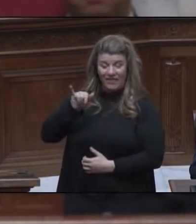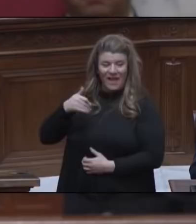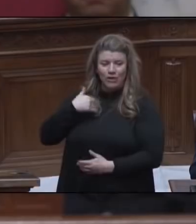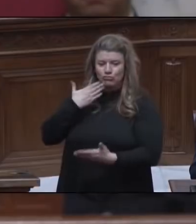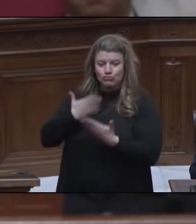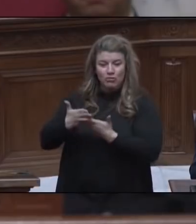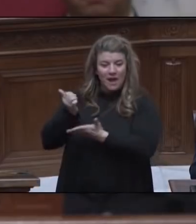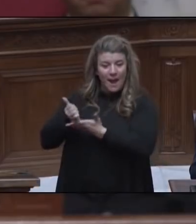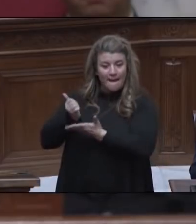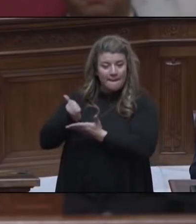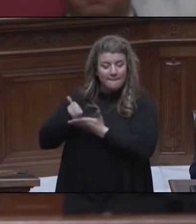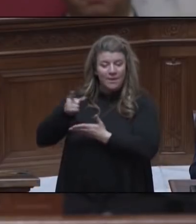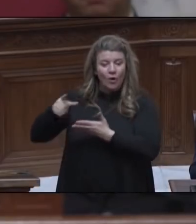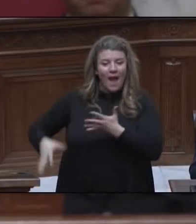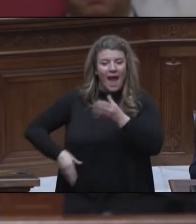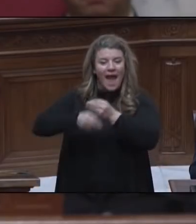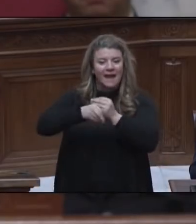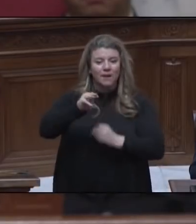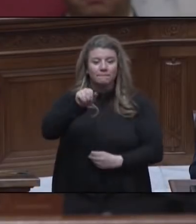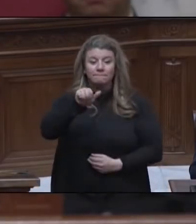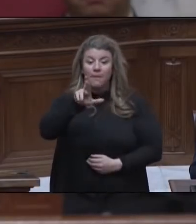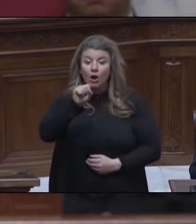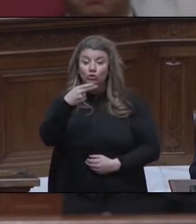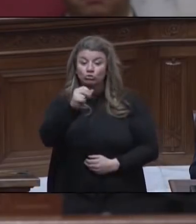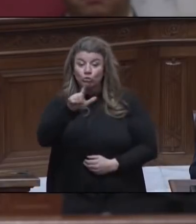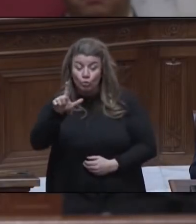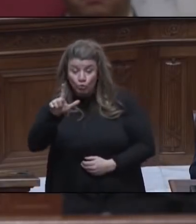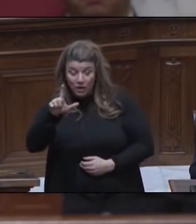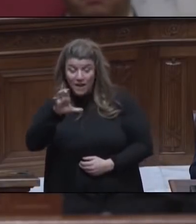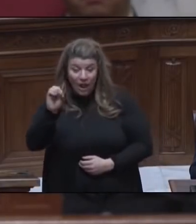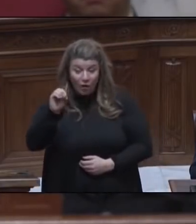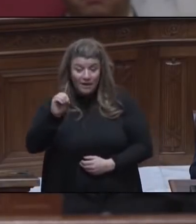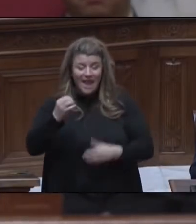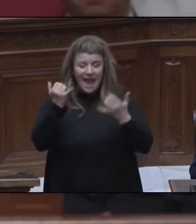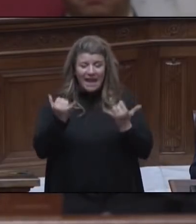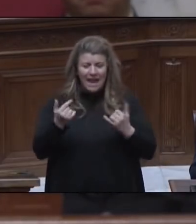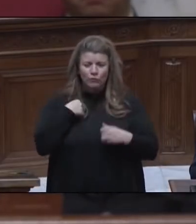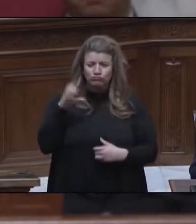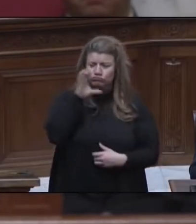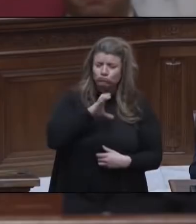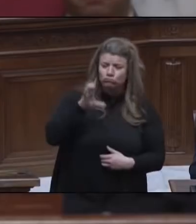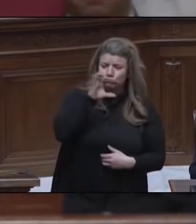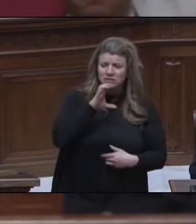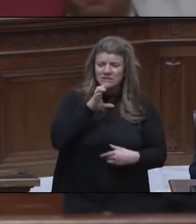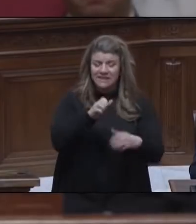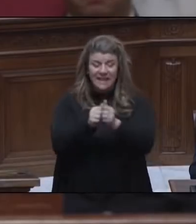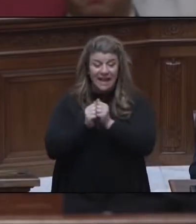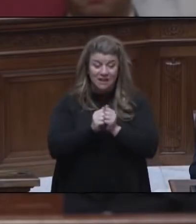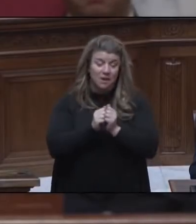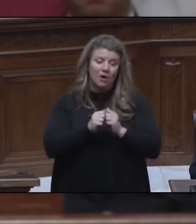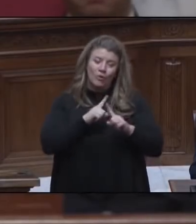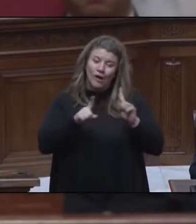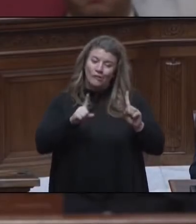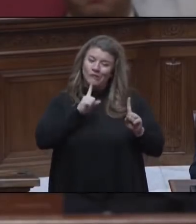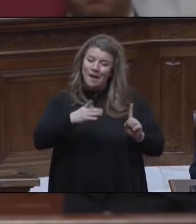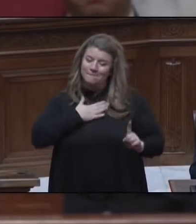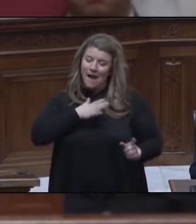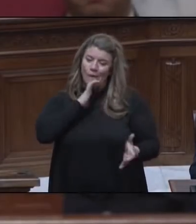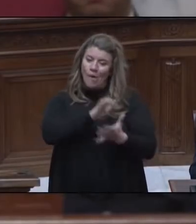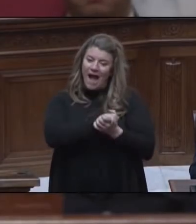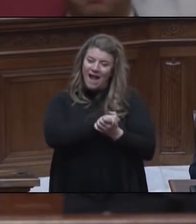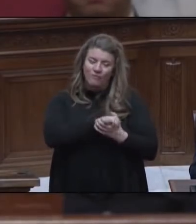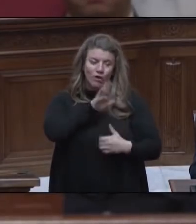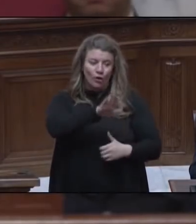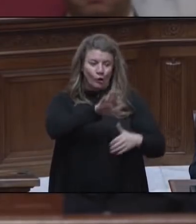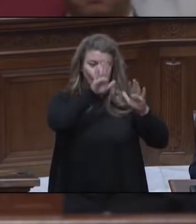They're adding Marshall County now, and we're on a quest, absolutely together, but Kathy primarily, with all of